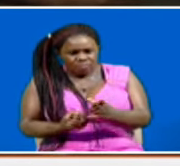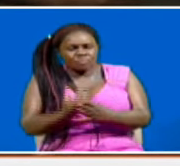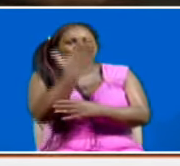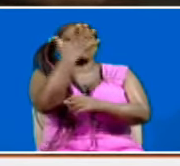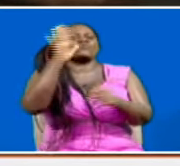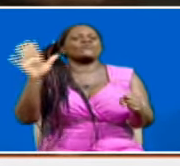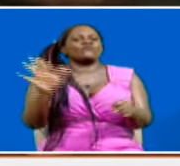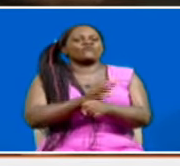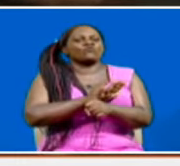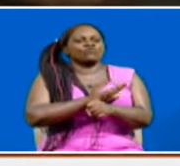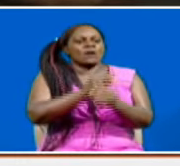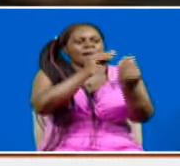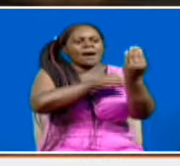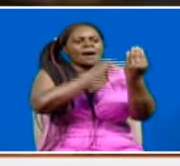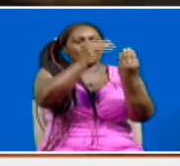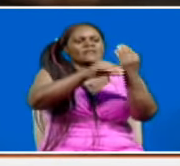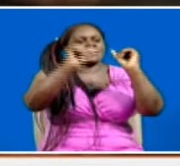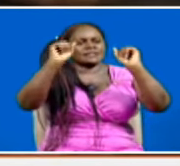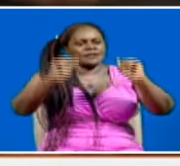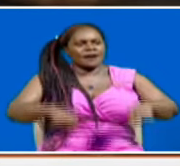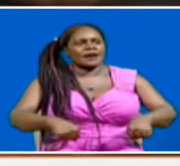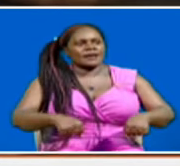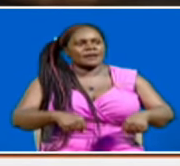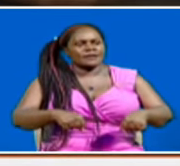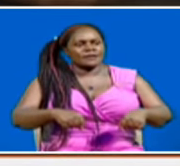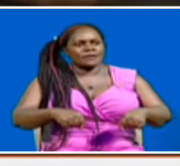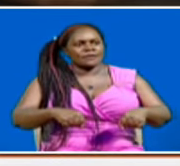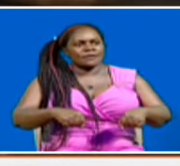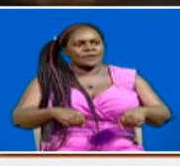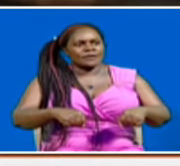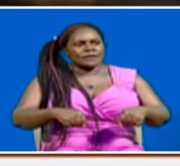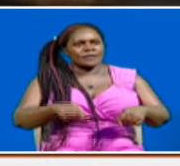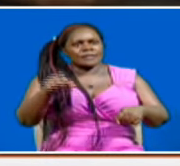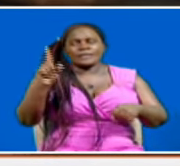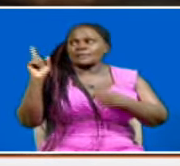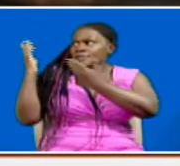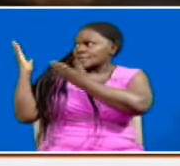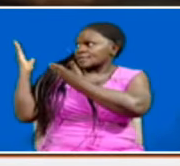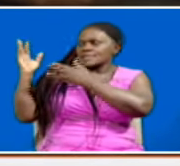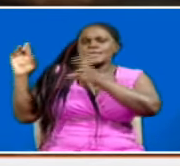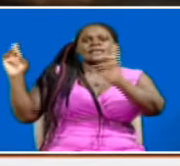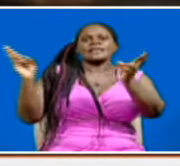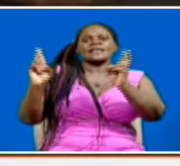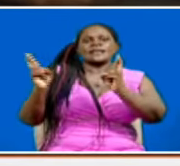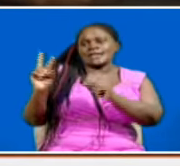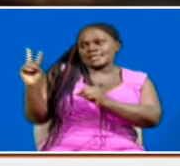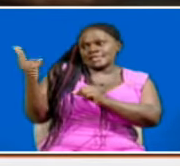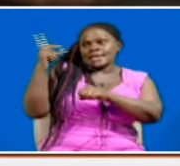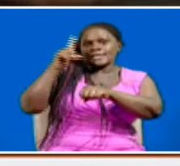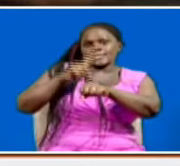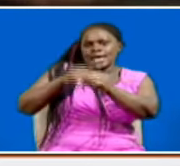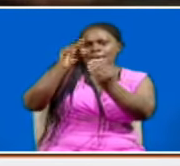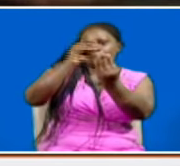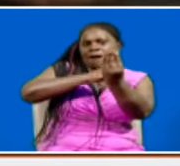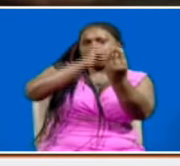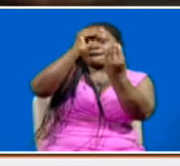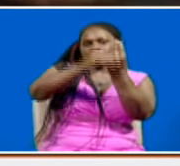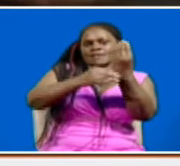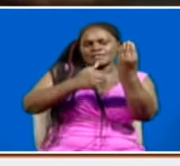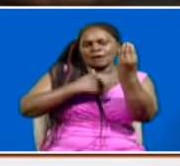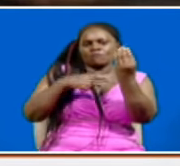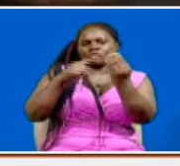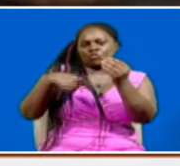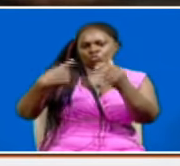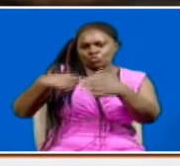the stage of harvesting. This we have already harvested before, so now they are ready for. This is the second harvest which we have. They keep